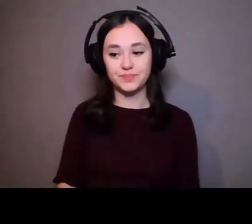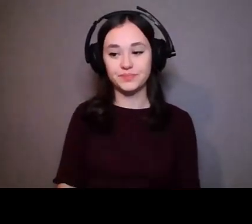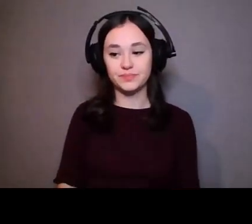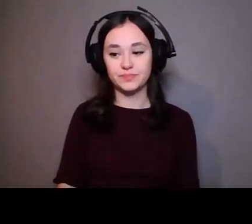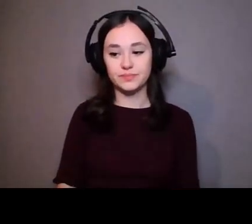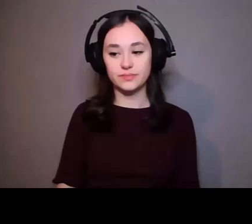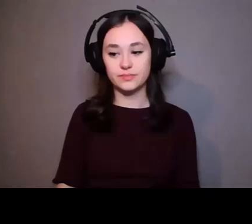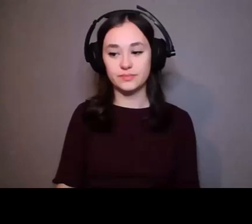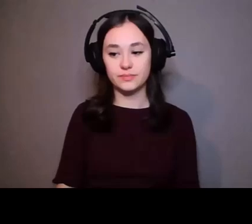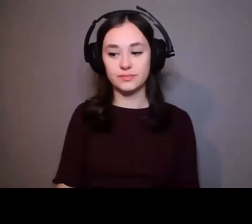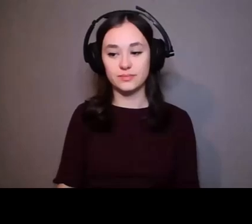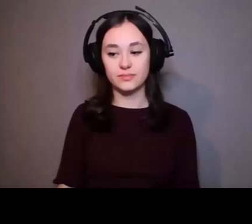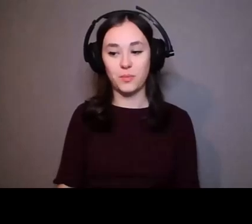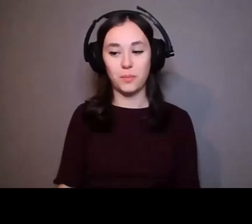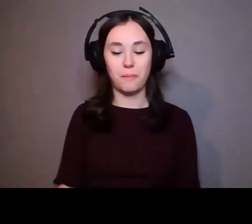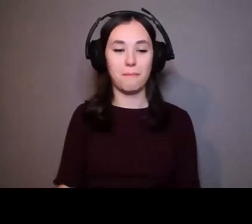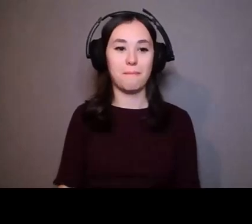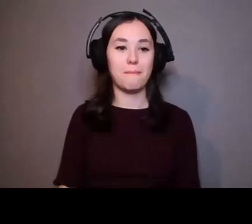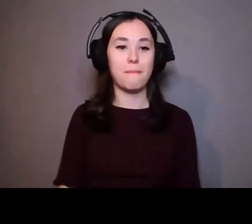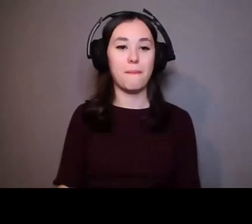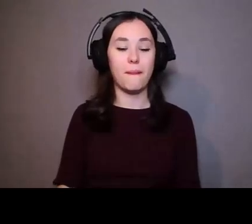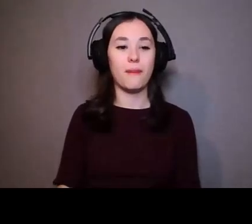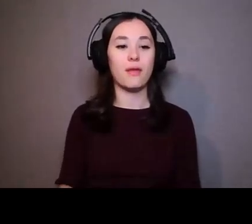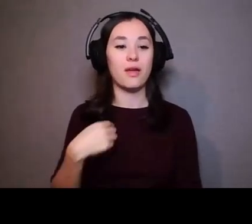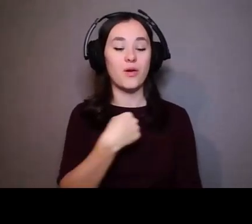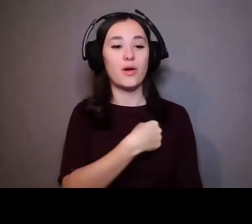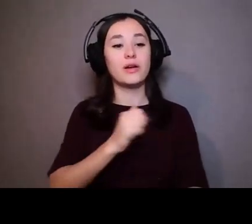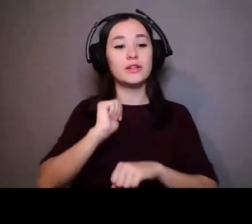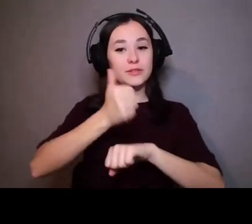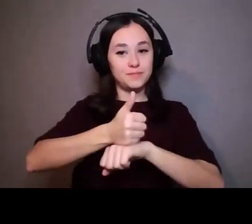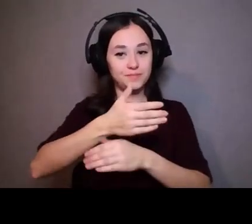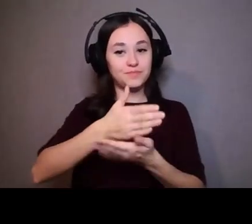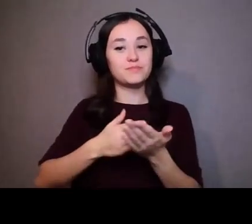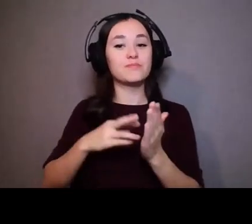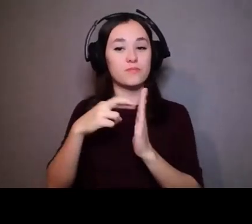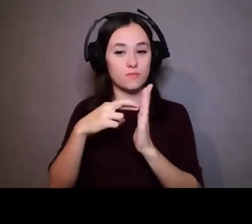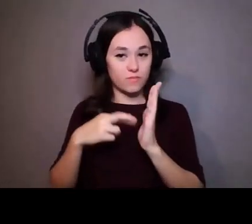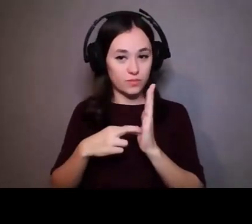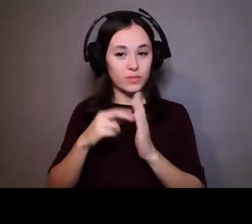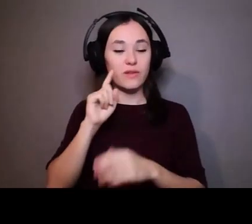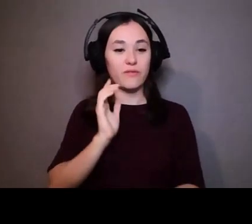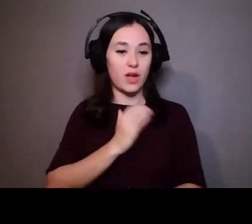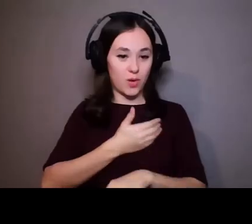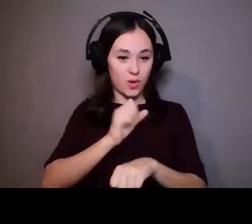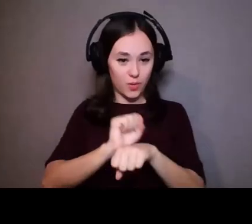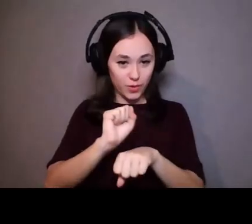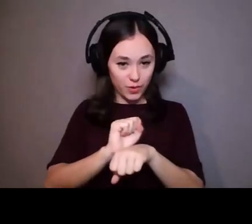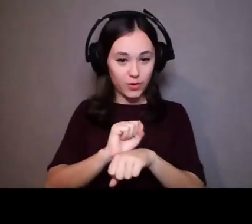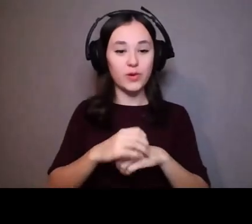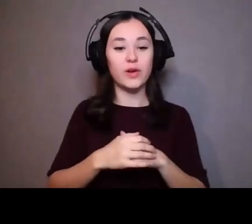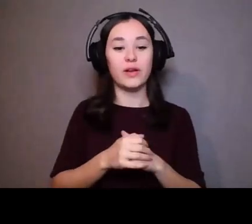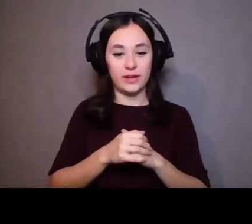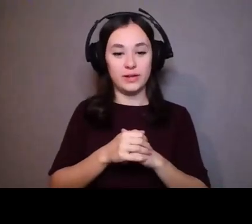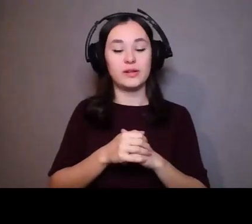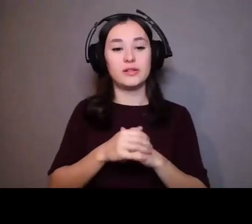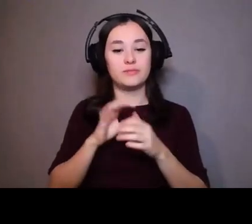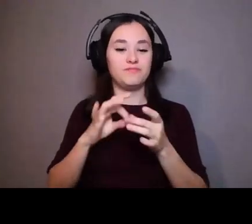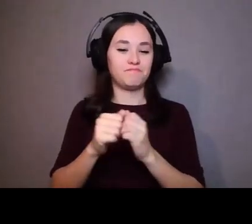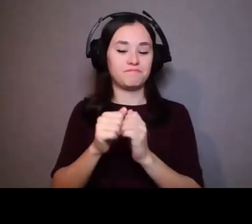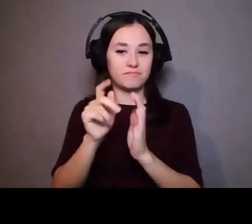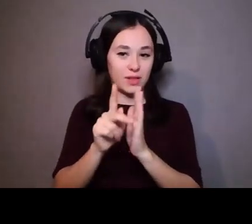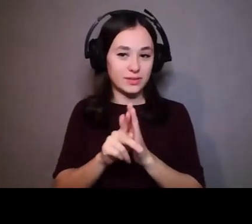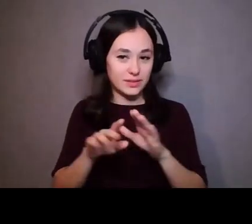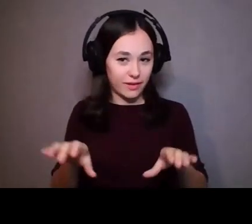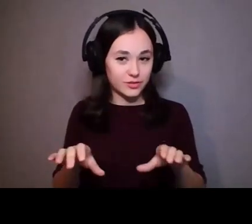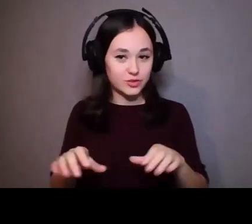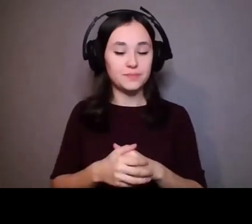We established some goals, some kind of guardrails for our work in this area as we looked at policy actions. What makes a